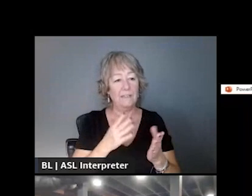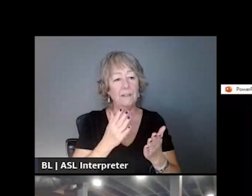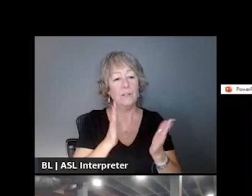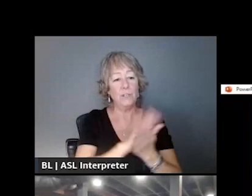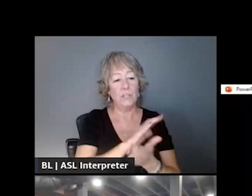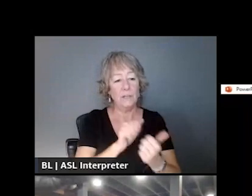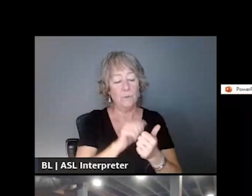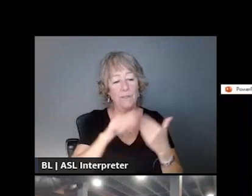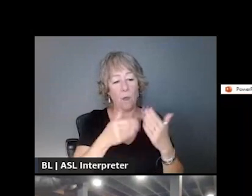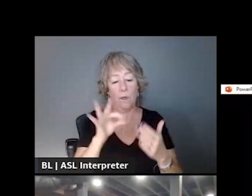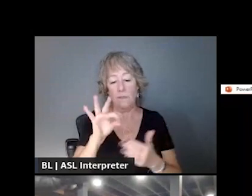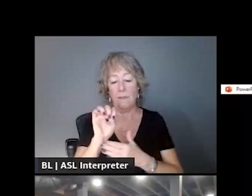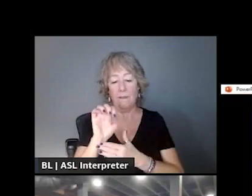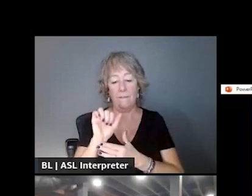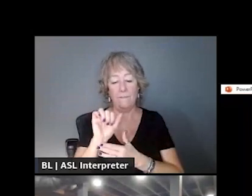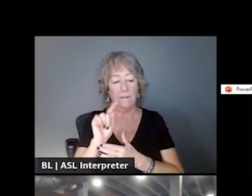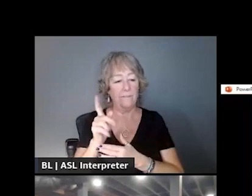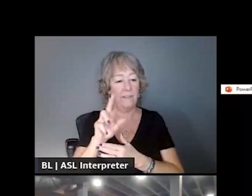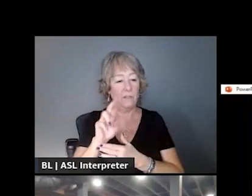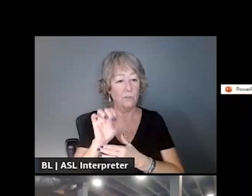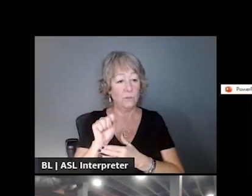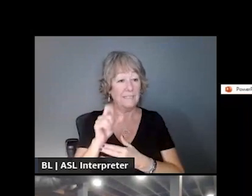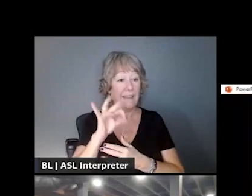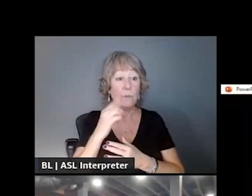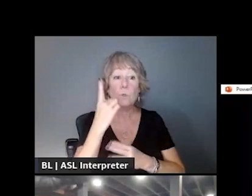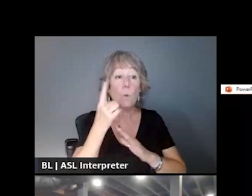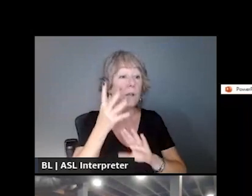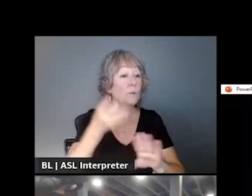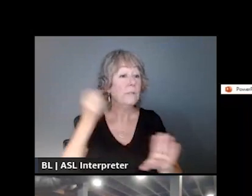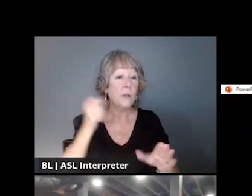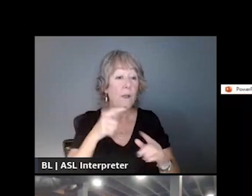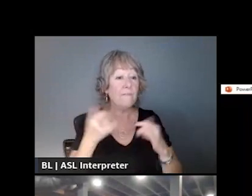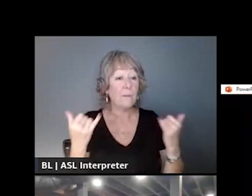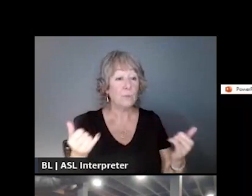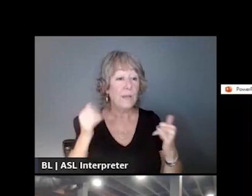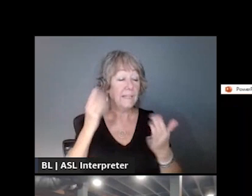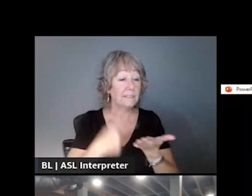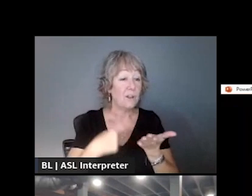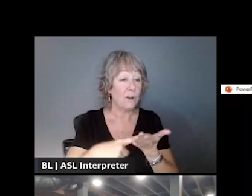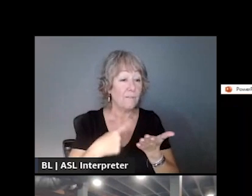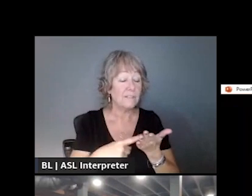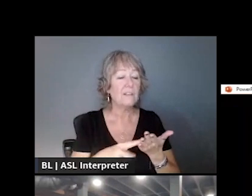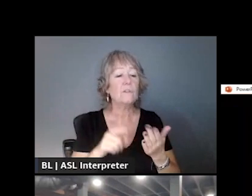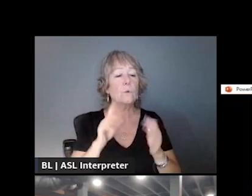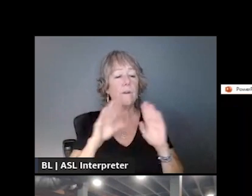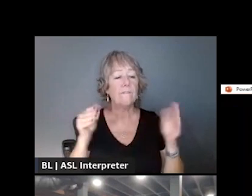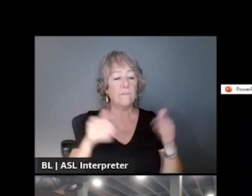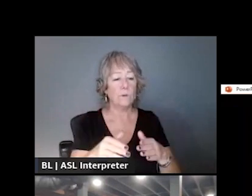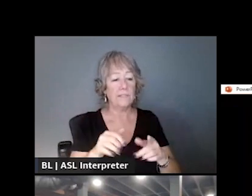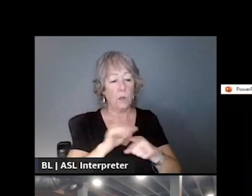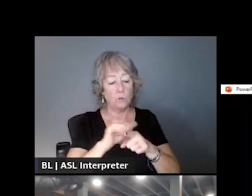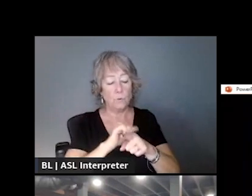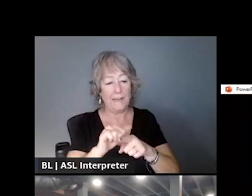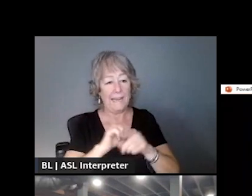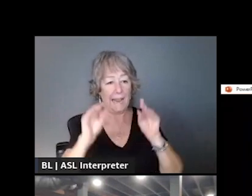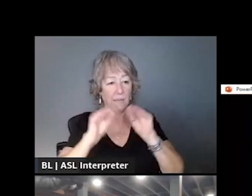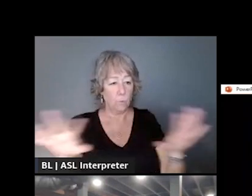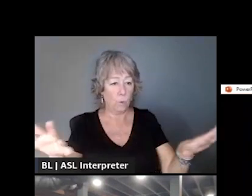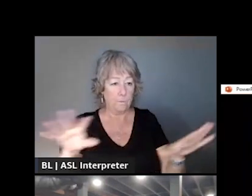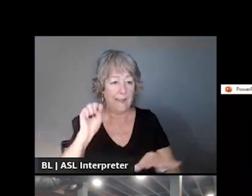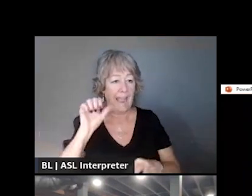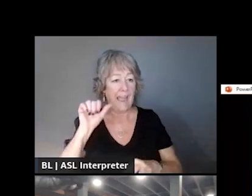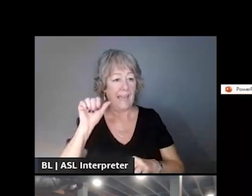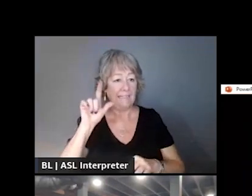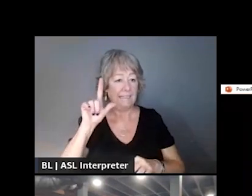And if I say there's one thing to take away, it's that we are focusing on training and deployment at scale.